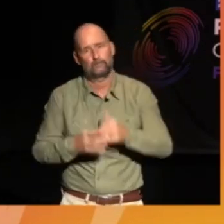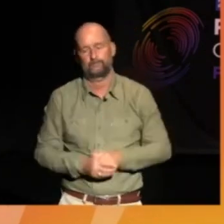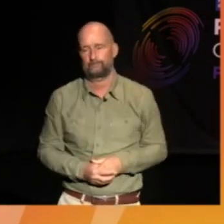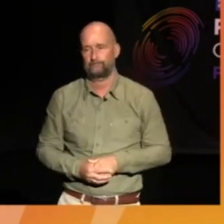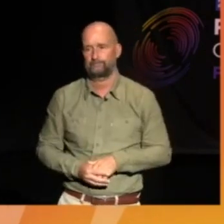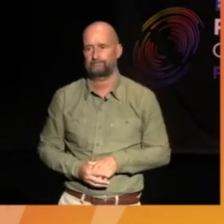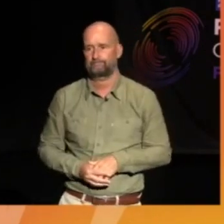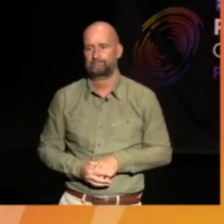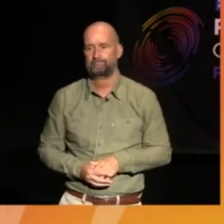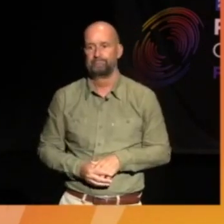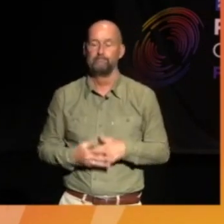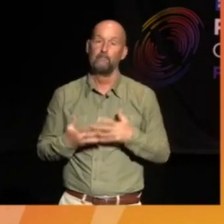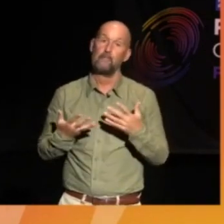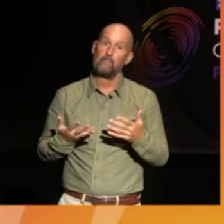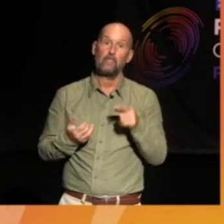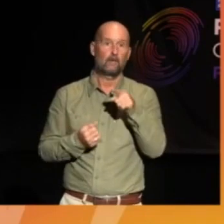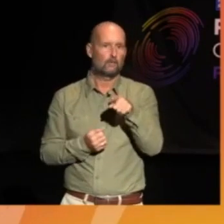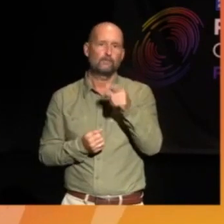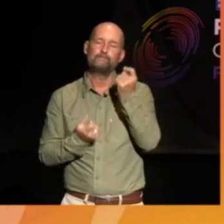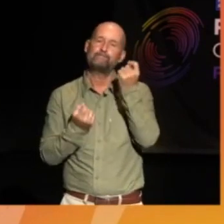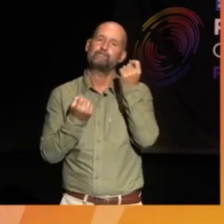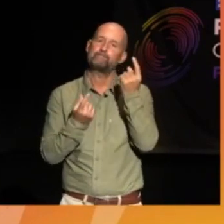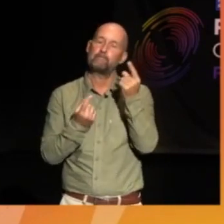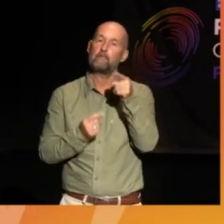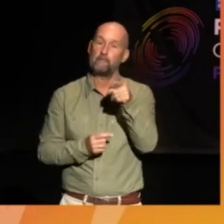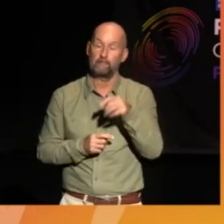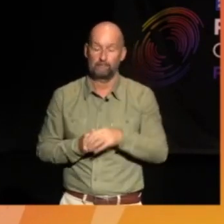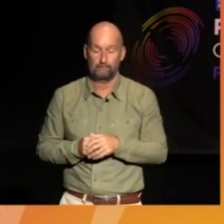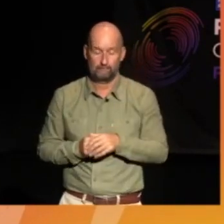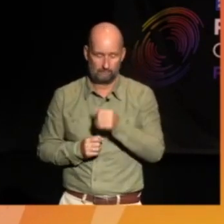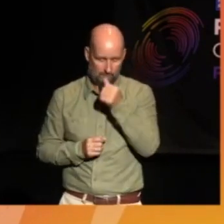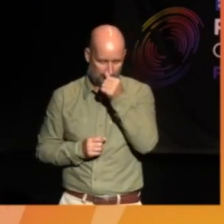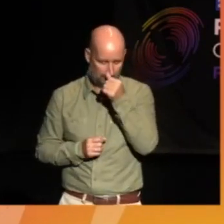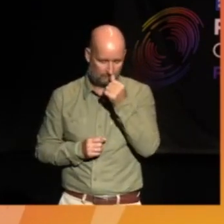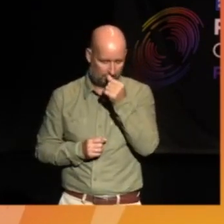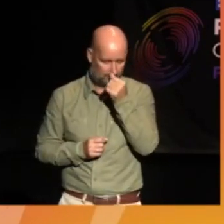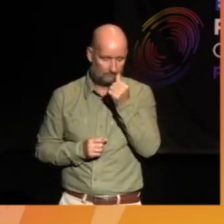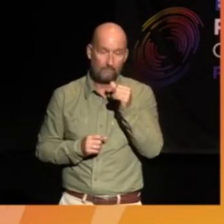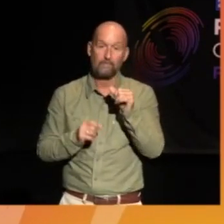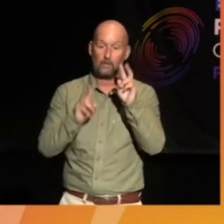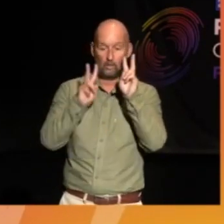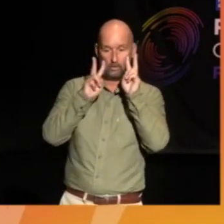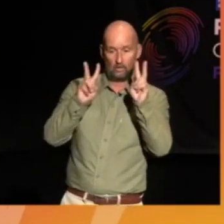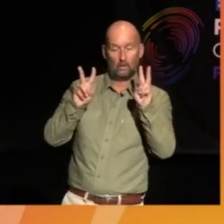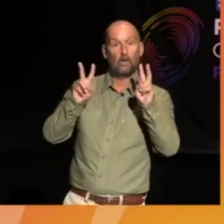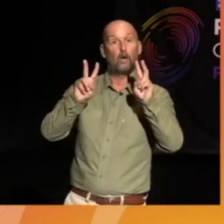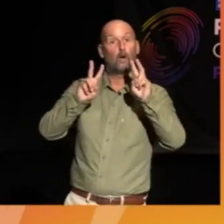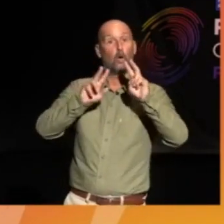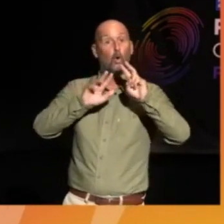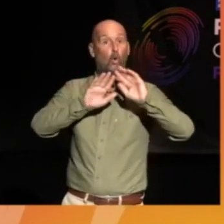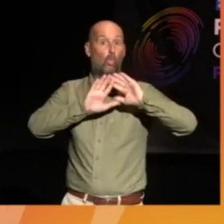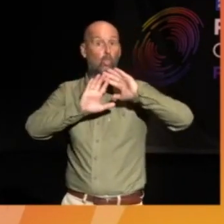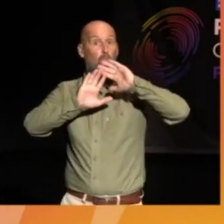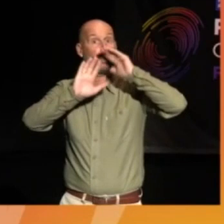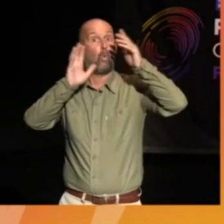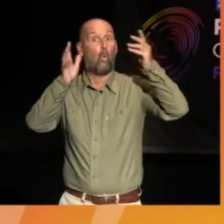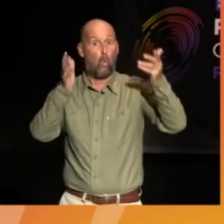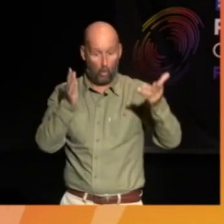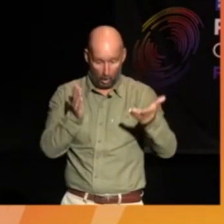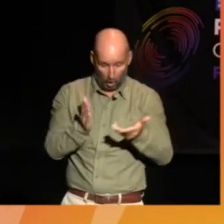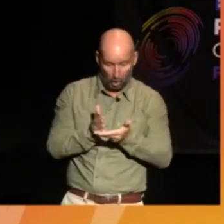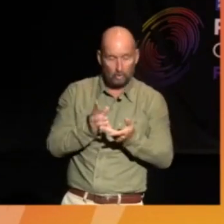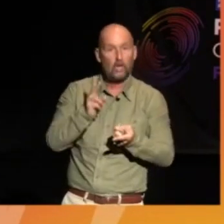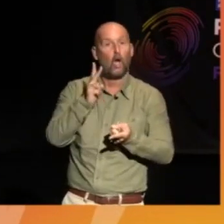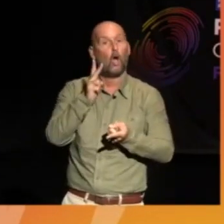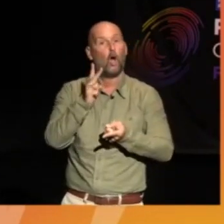see that because around the world, other minority